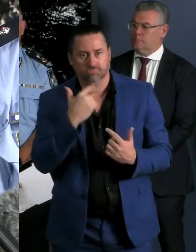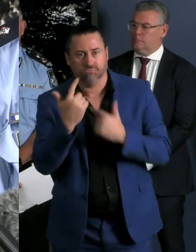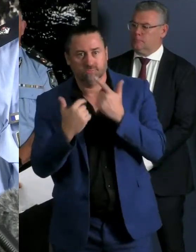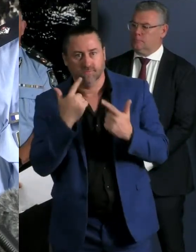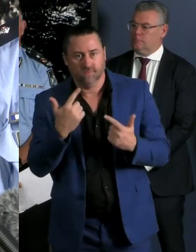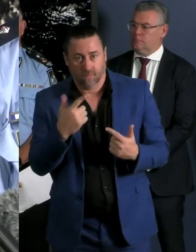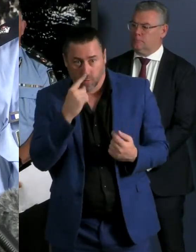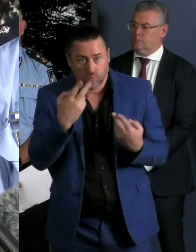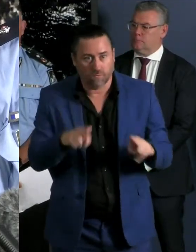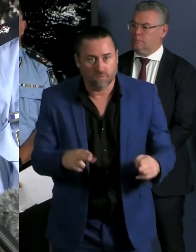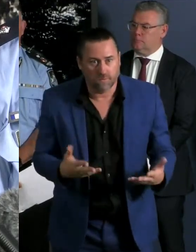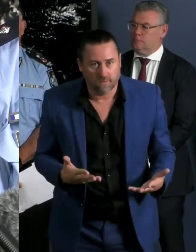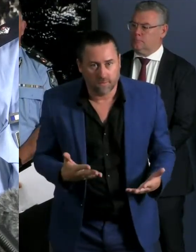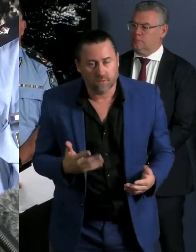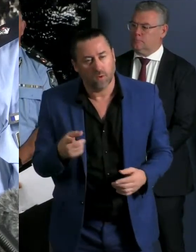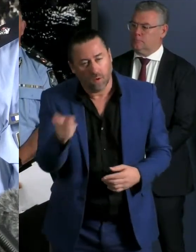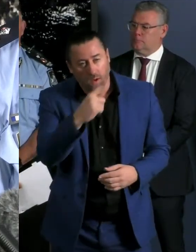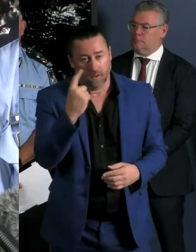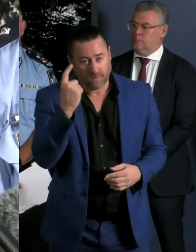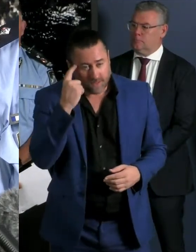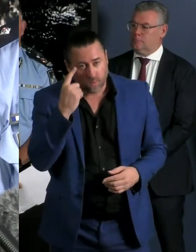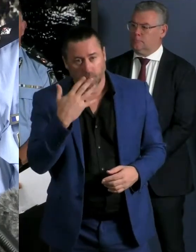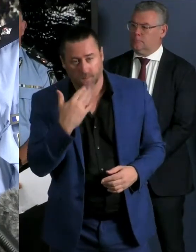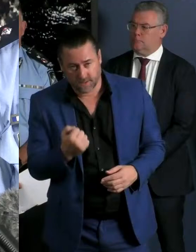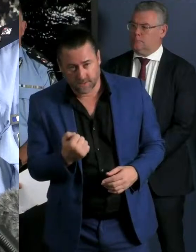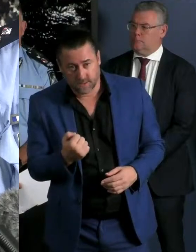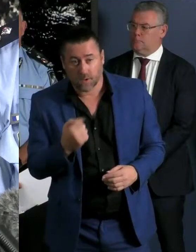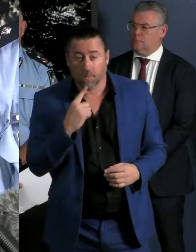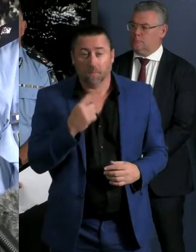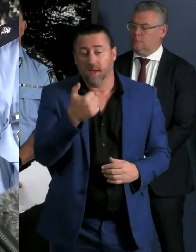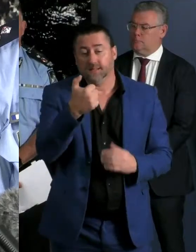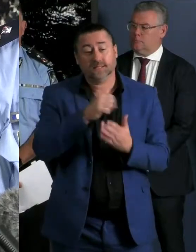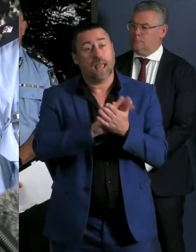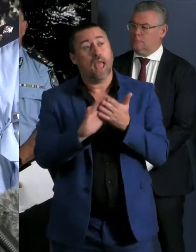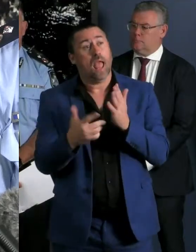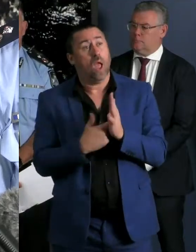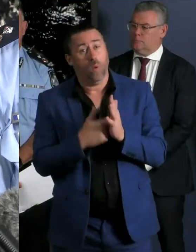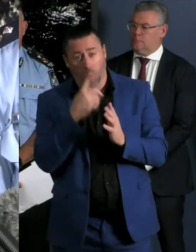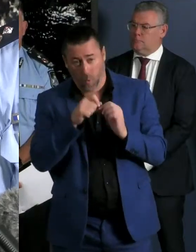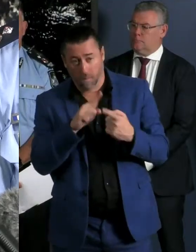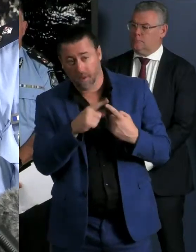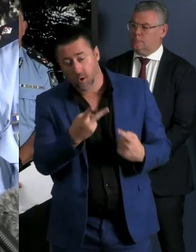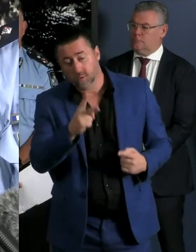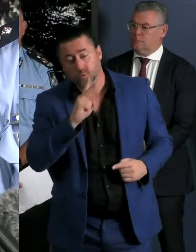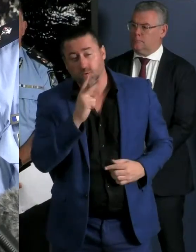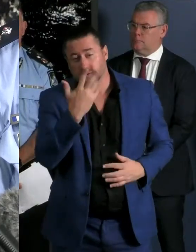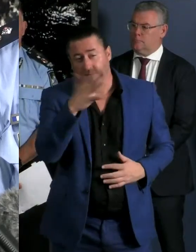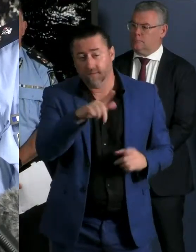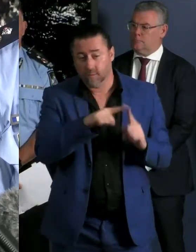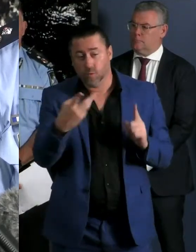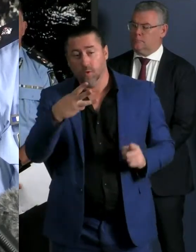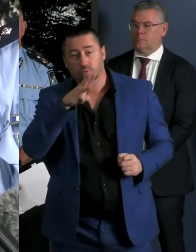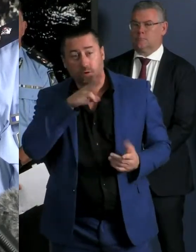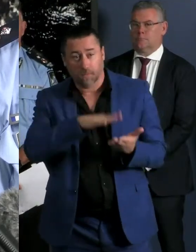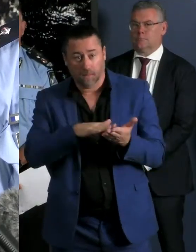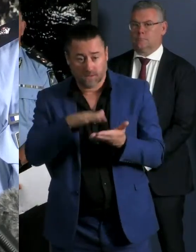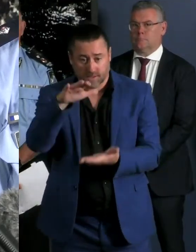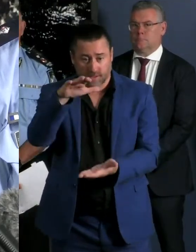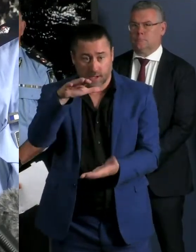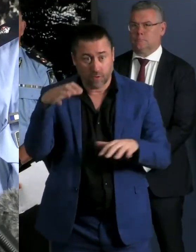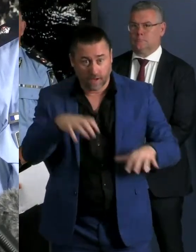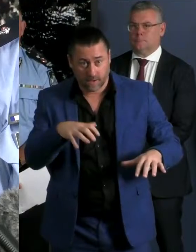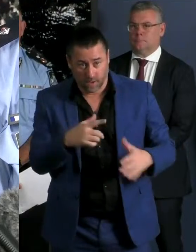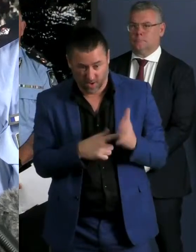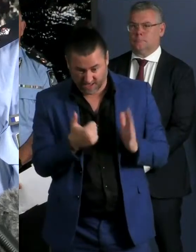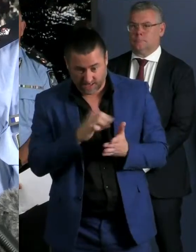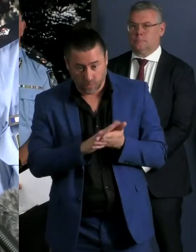rainfall. So we are likely to see totals in 6 hours of 250 to 300 millimetres, and we could see totals